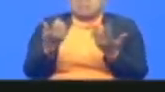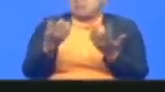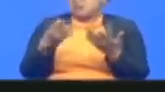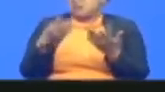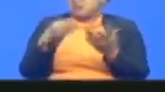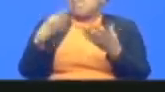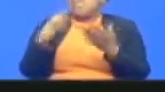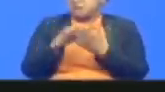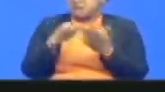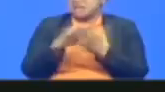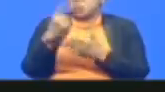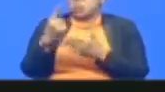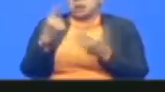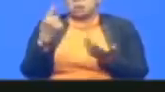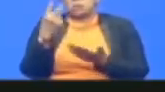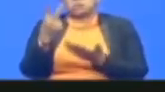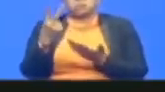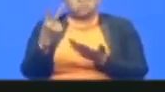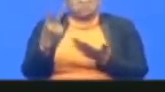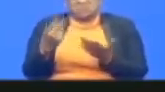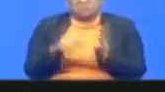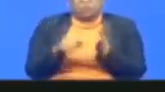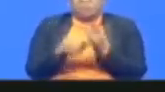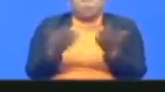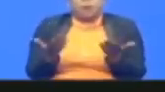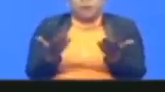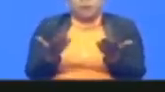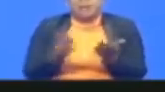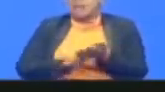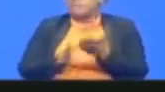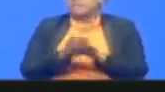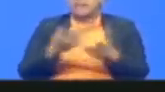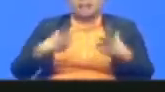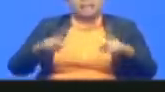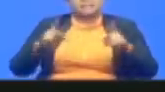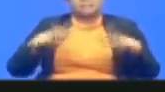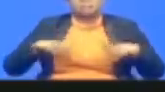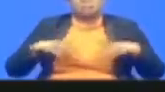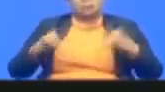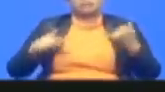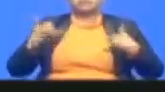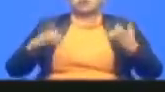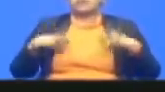you necessarily Nairobi City County under my administration. So let them Nairobians enjoy free parking. What is the big deal?